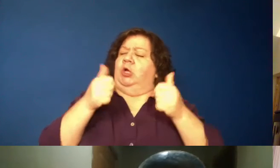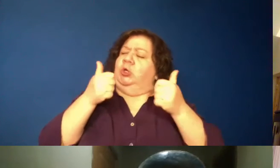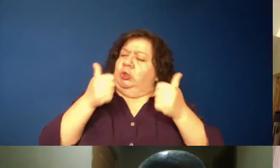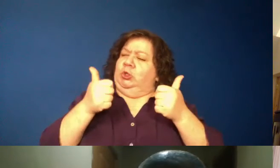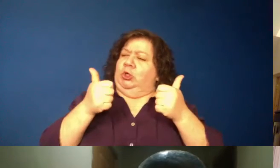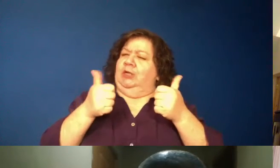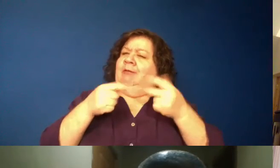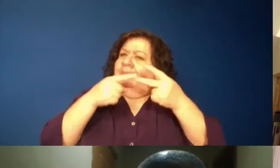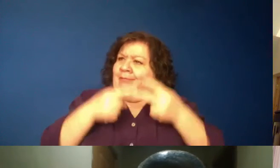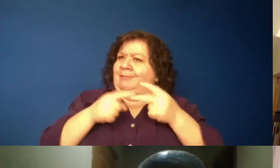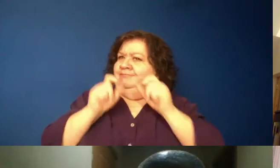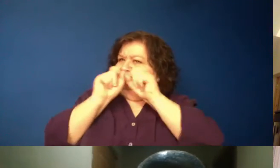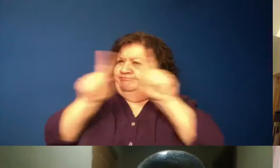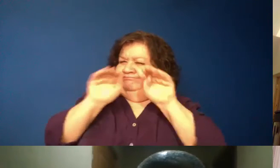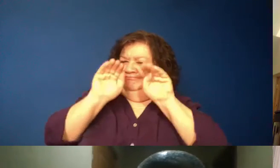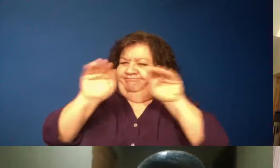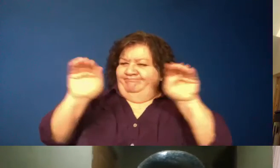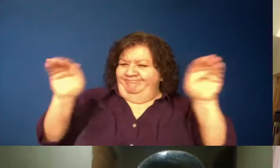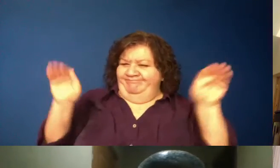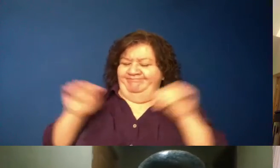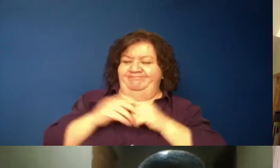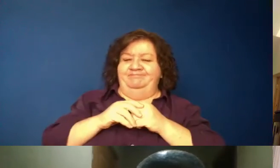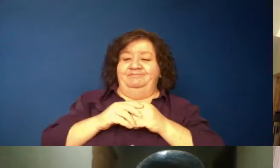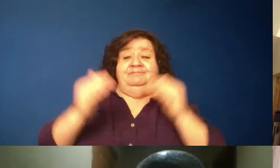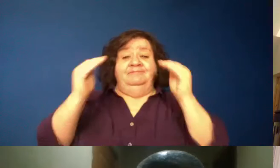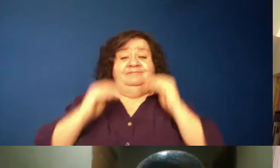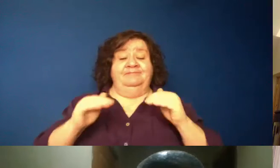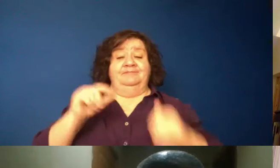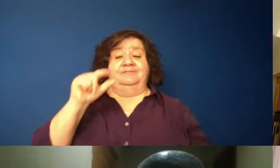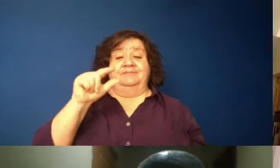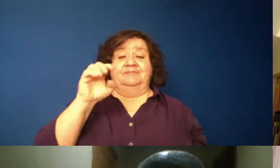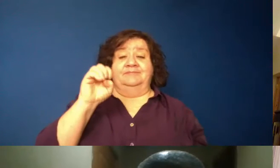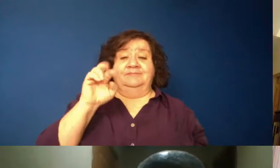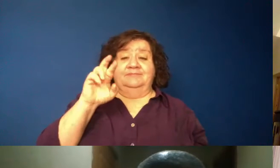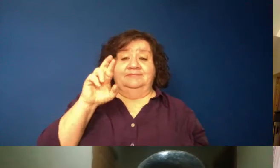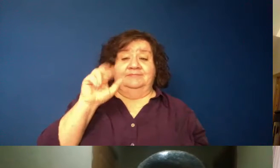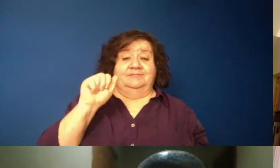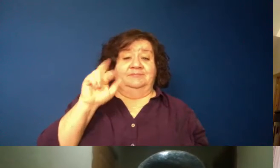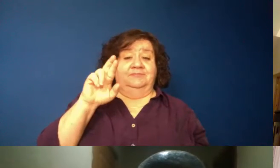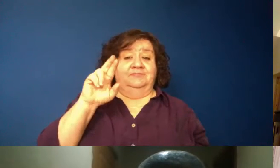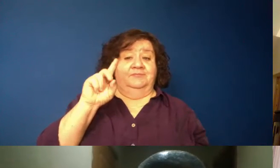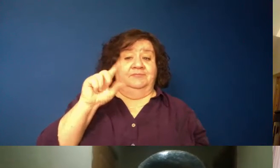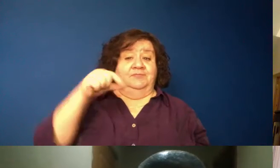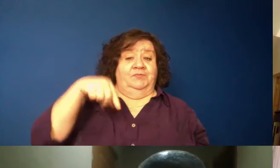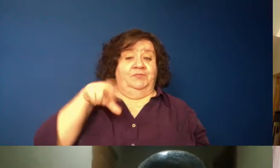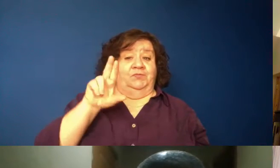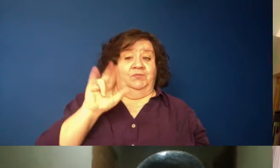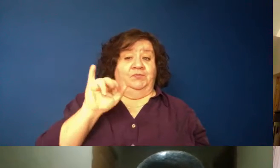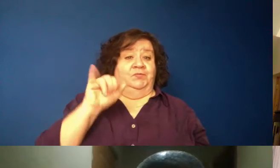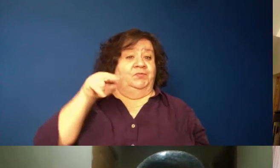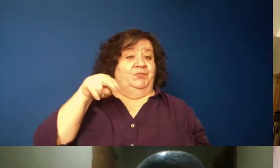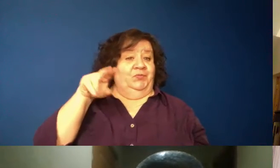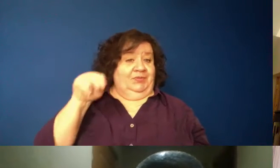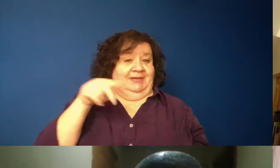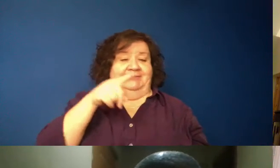who I very much welcome to his new position as Special Rapporteur on the Rights of Persons with Disabilities. He